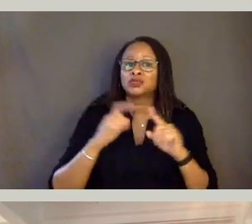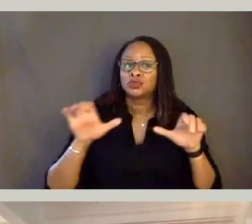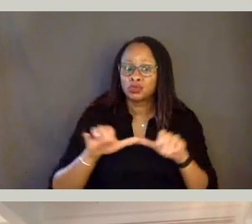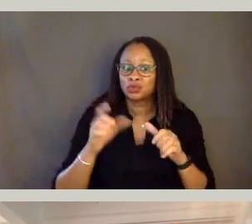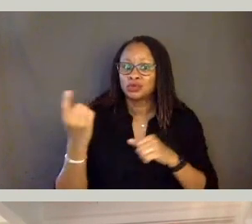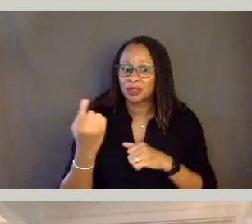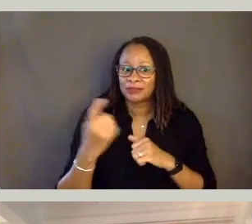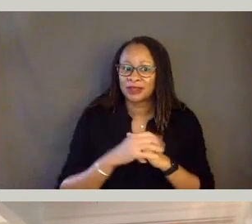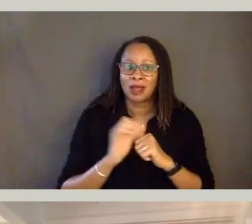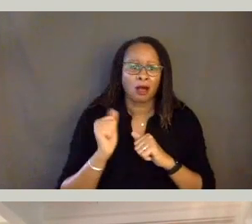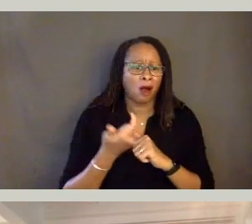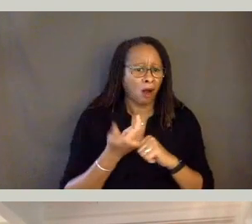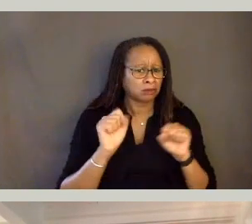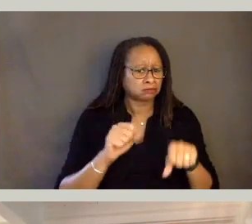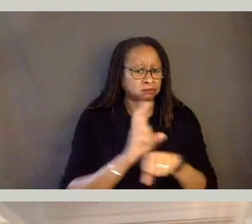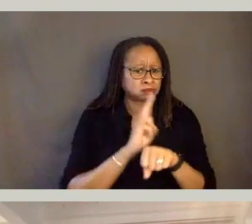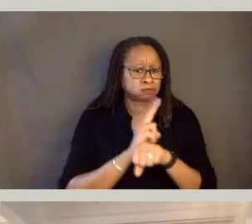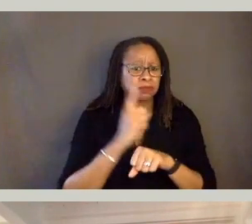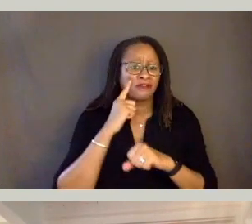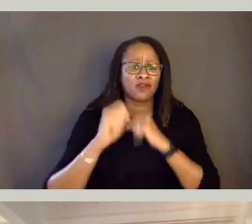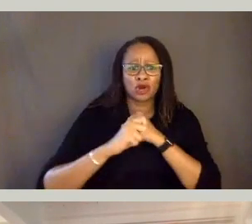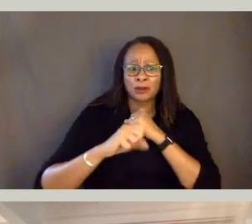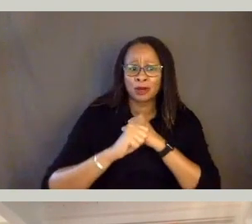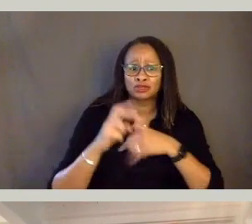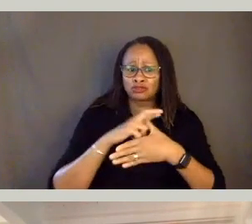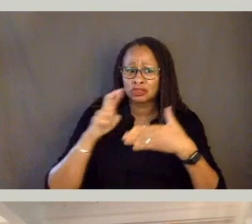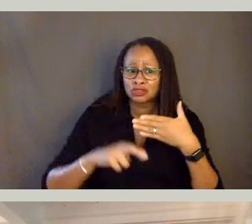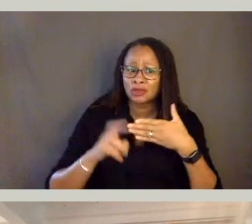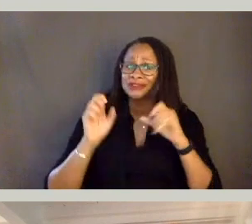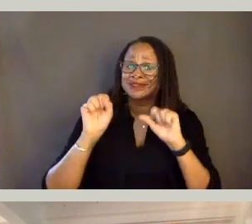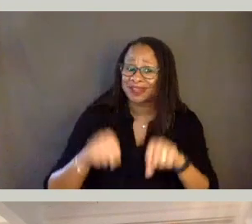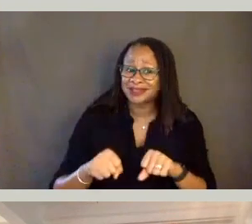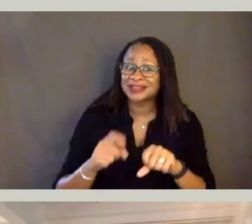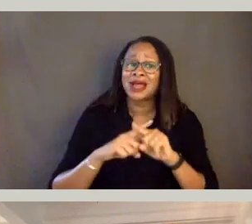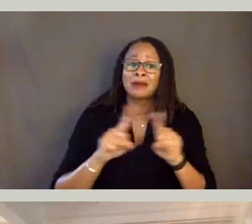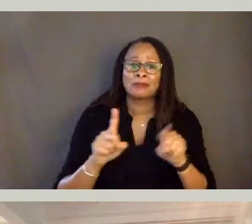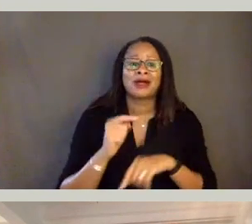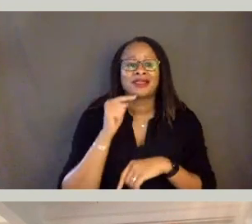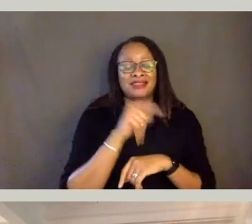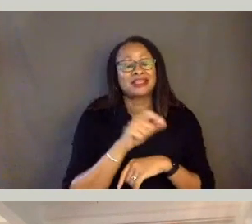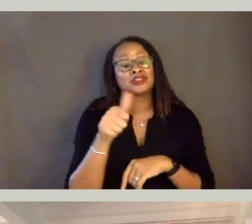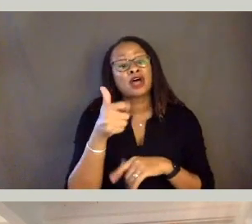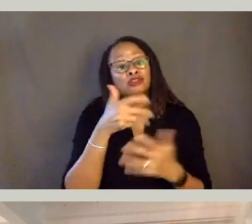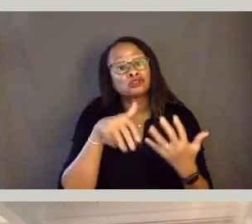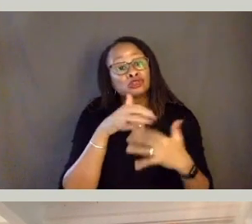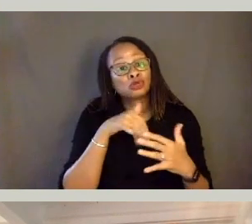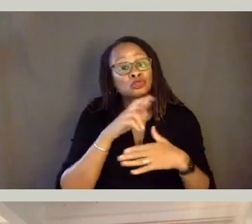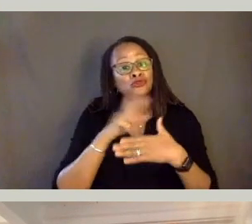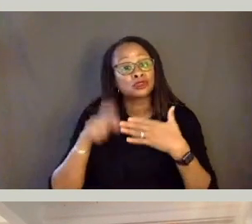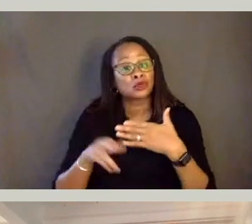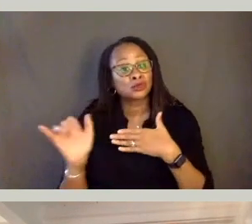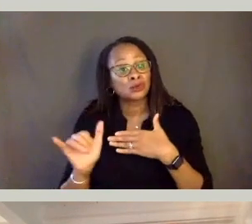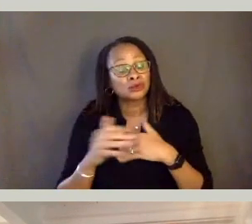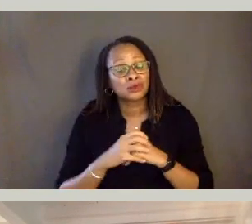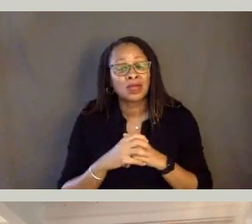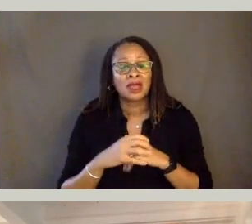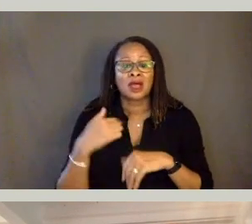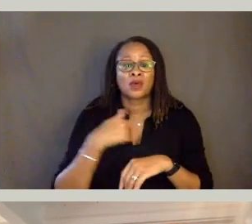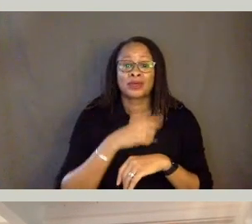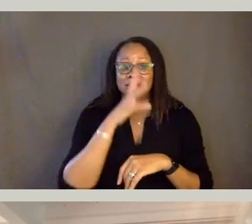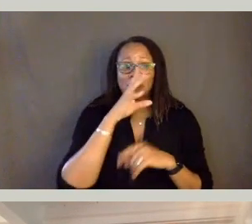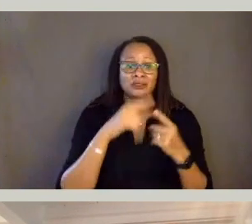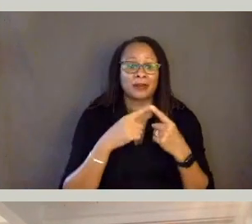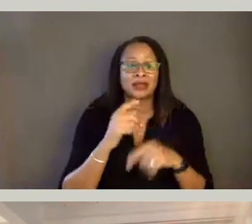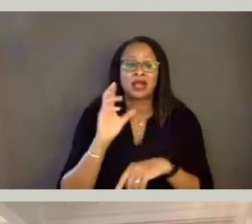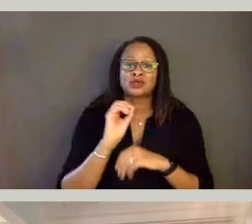do something, all of which, you know, are useful for commercial outcomes, but also, you know, reach these other social outcomes